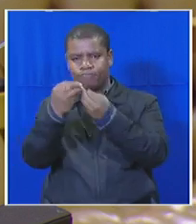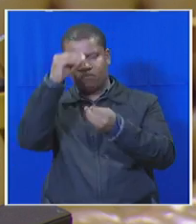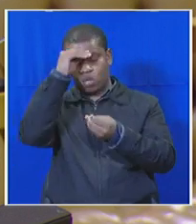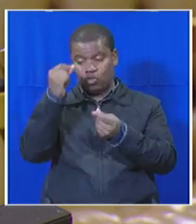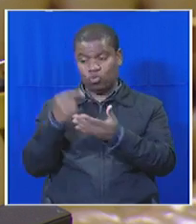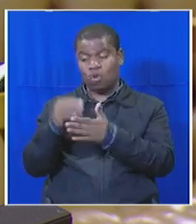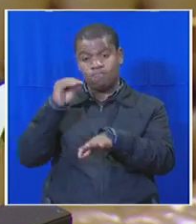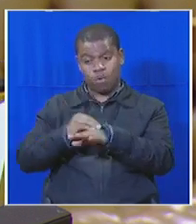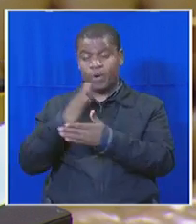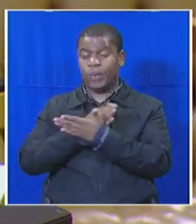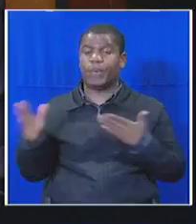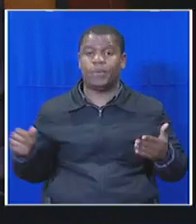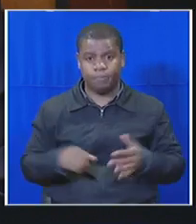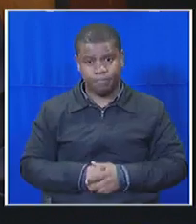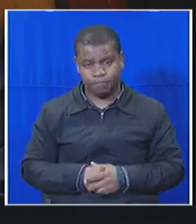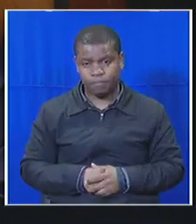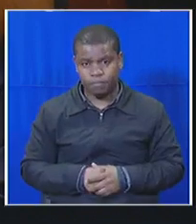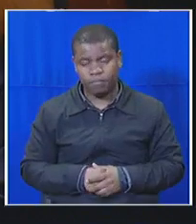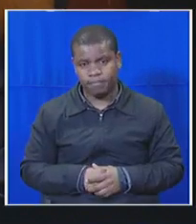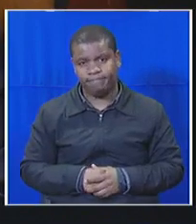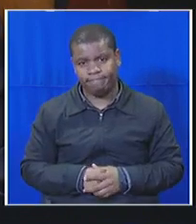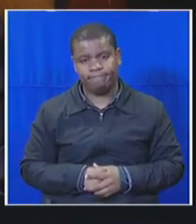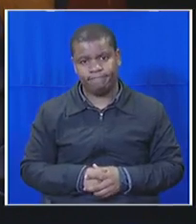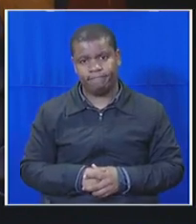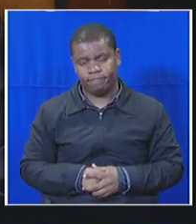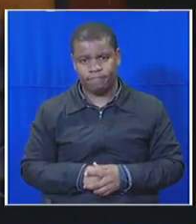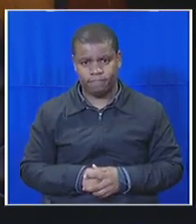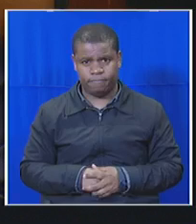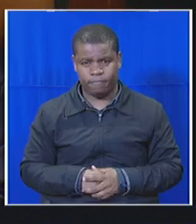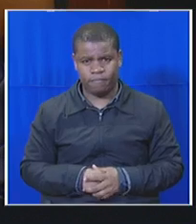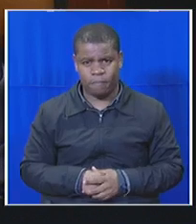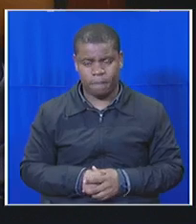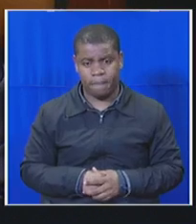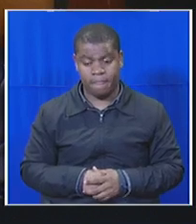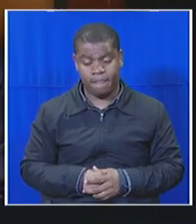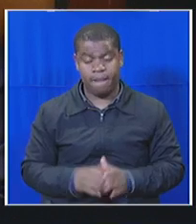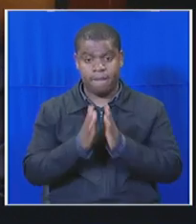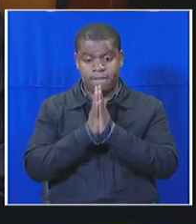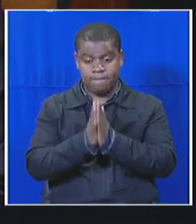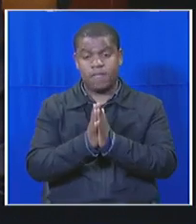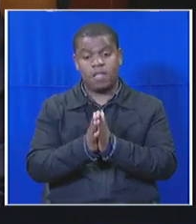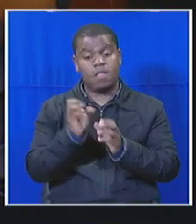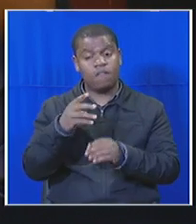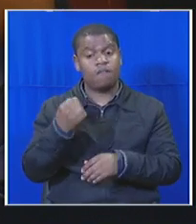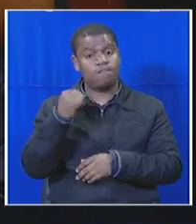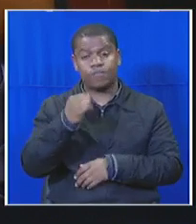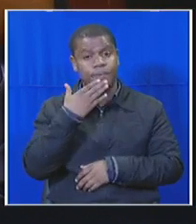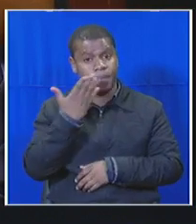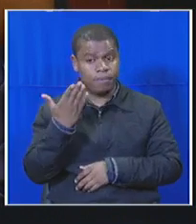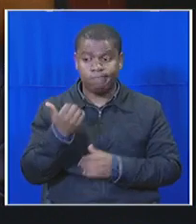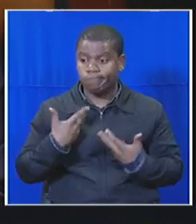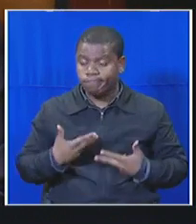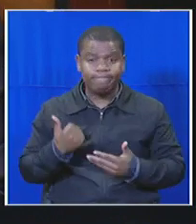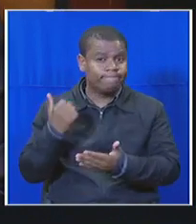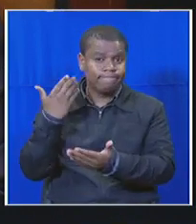against crime. I so move. Thank you. Thank you, Honourable. If there are no objections, I put the motion.